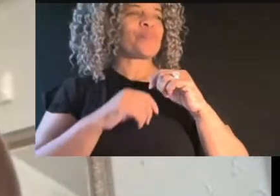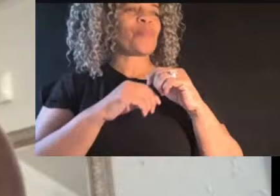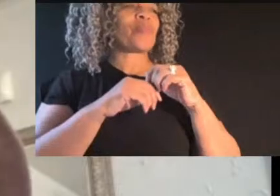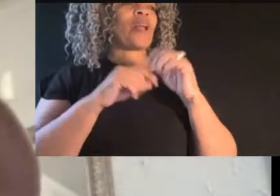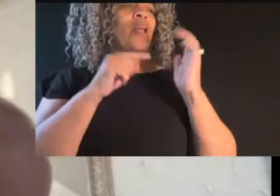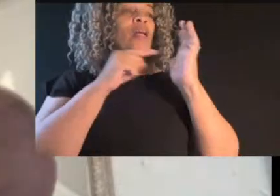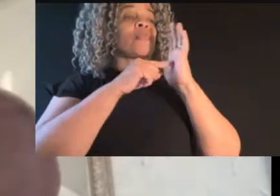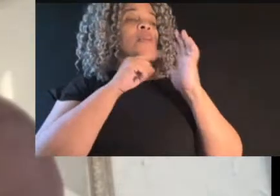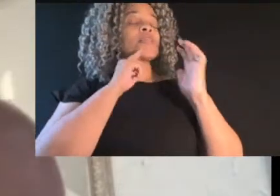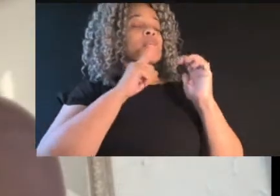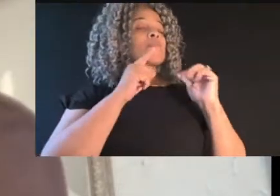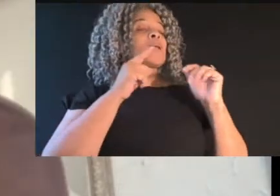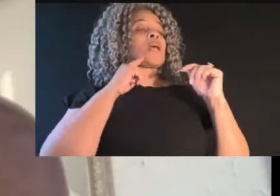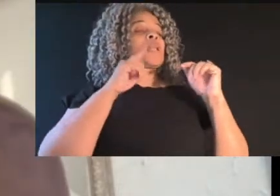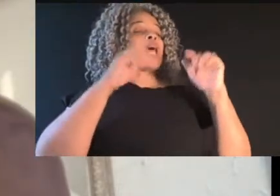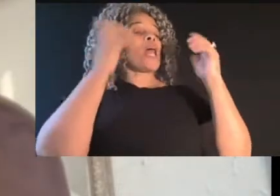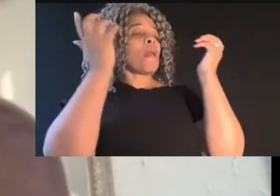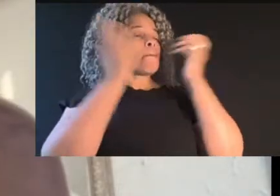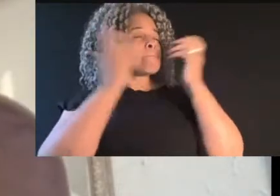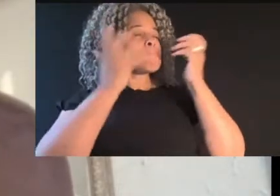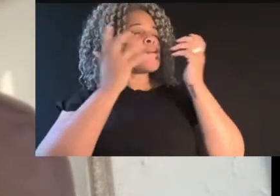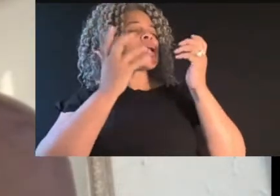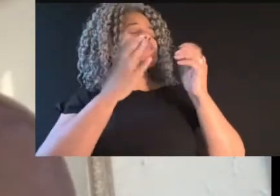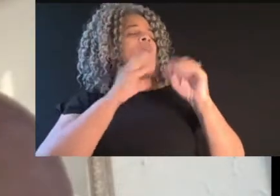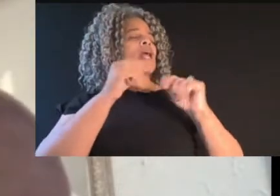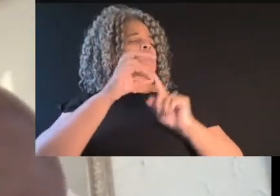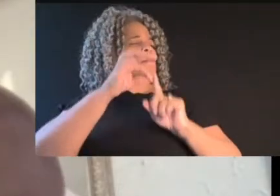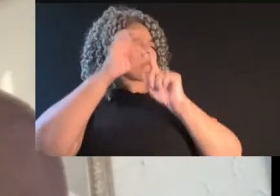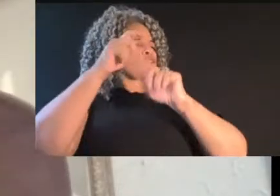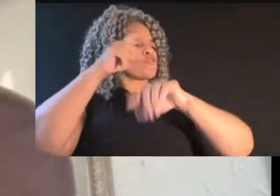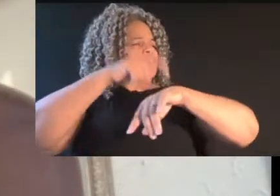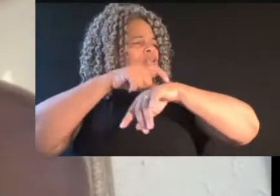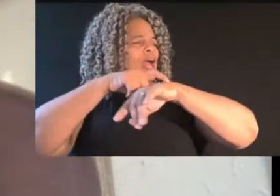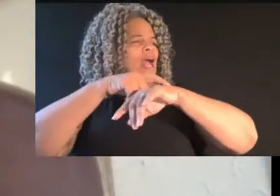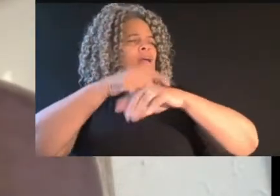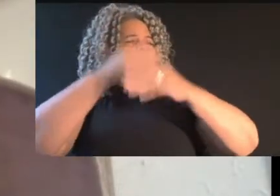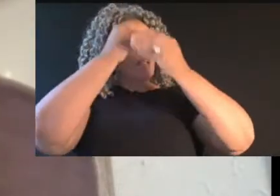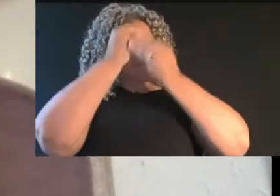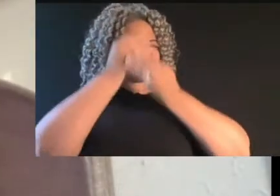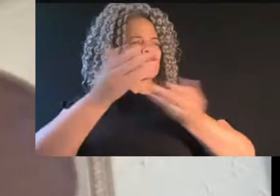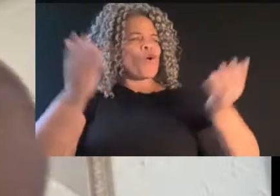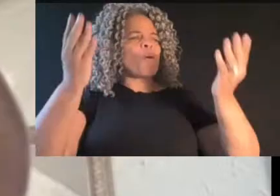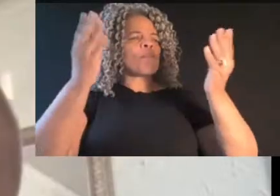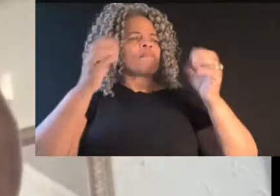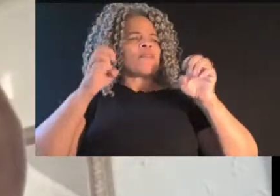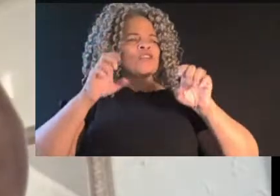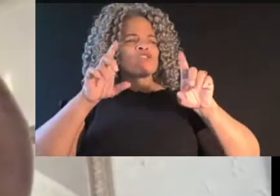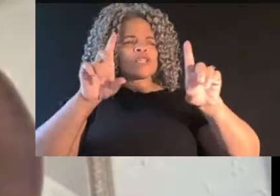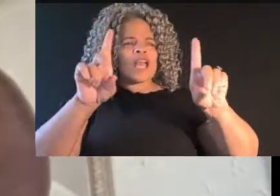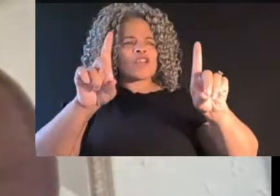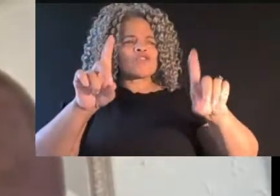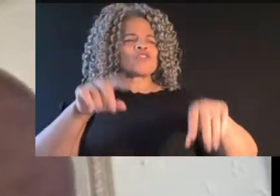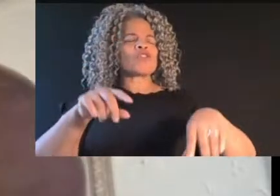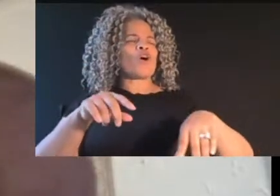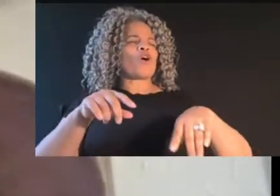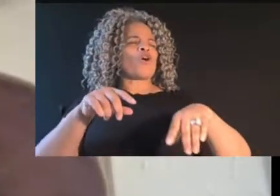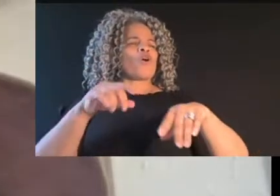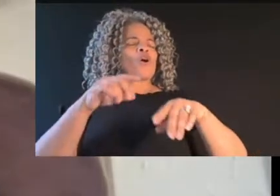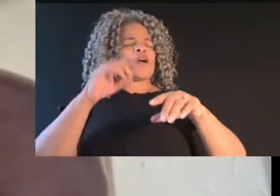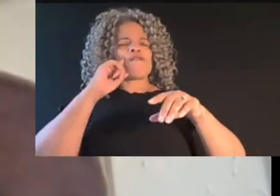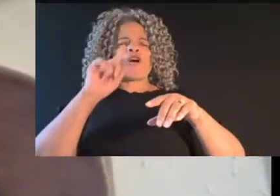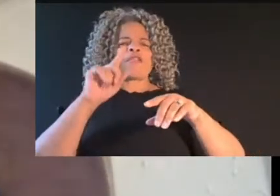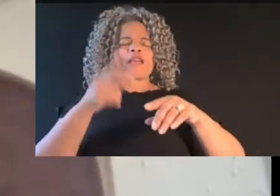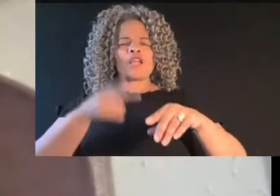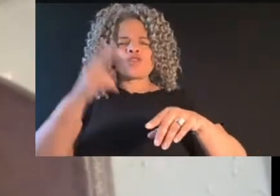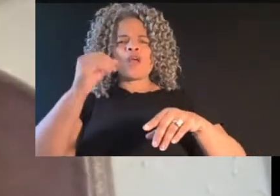amazing and special time, y'all. Informative and educational, in terms of the history of